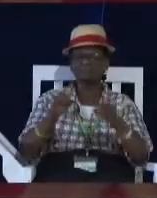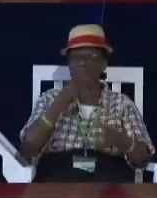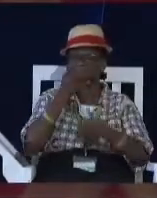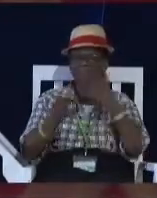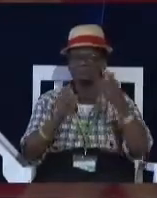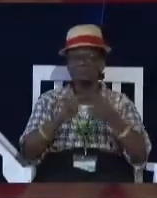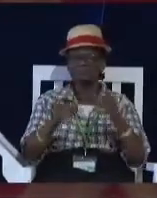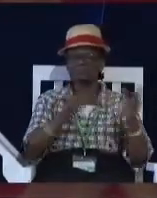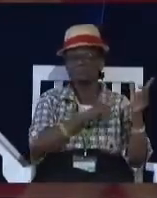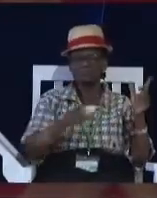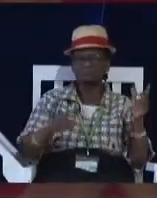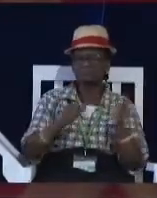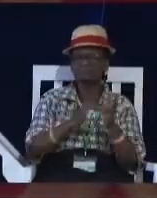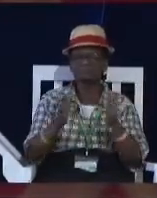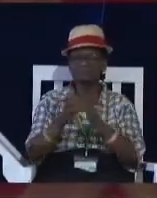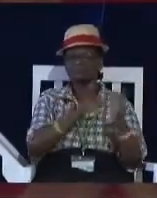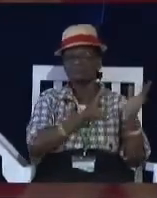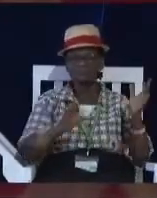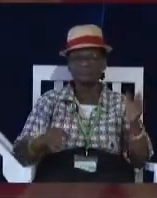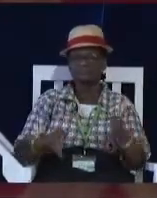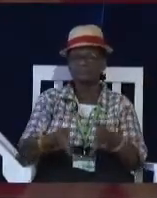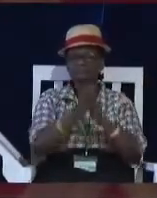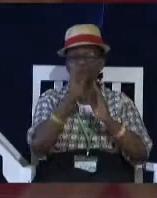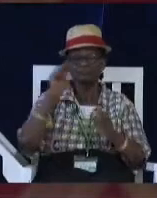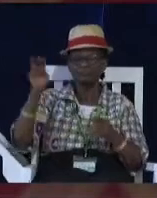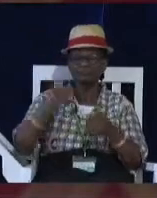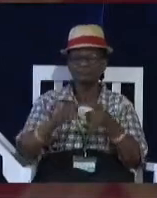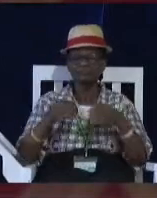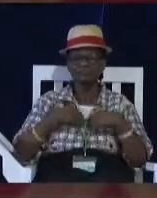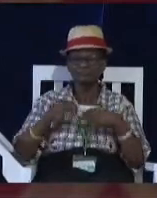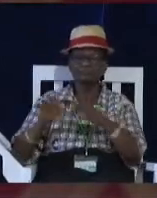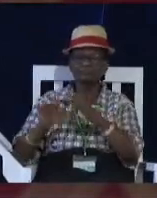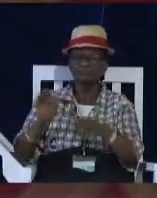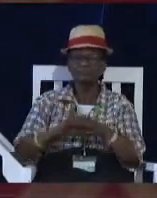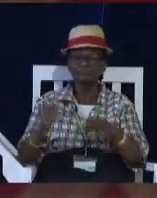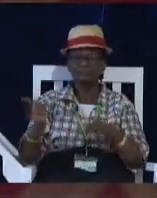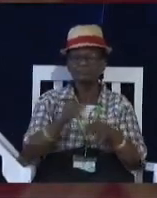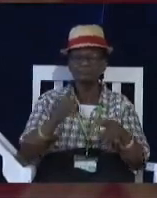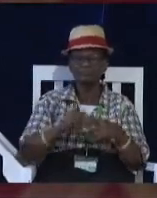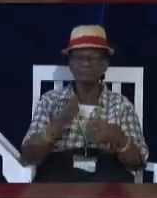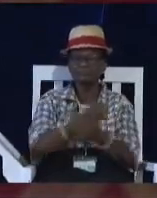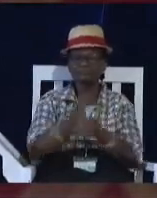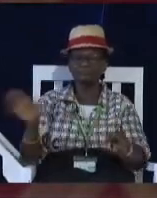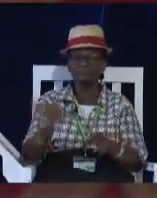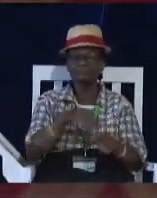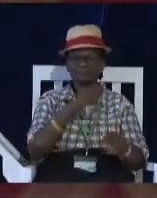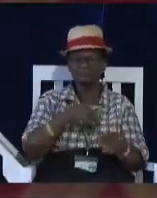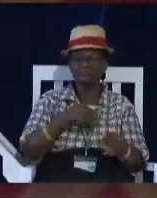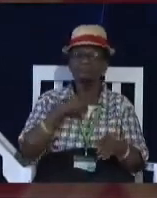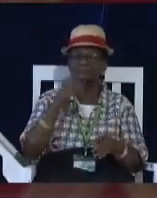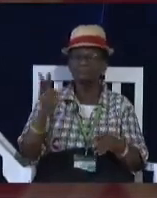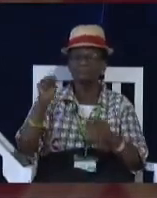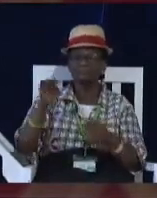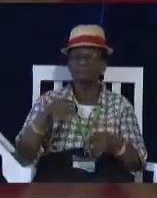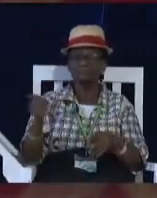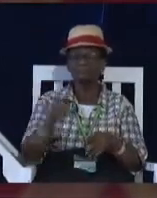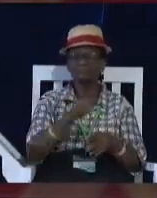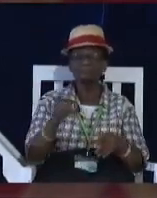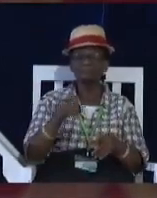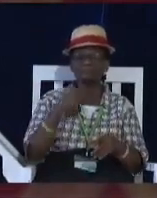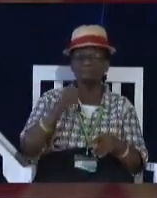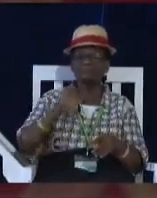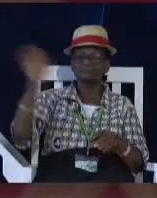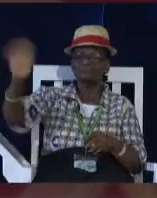Christ. Ask him to have mercy on you and to save your soul. Tell him you are saying